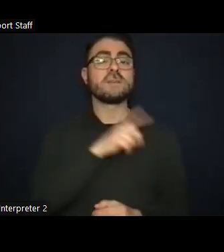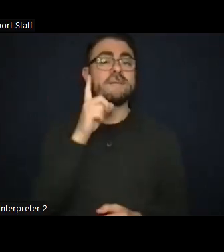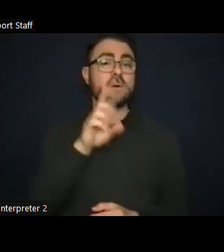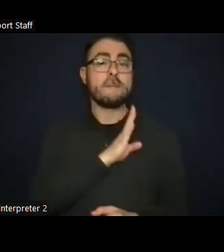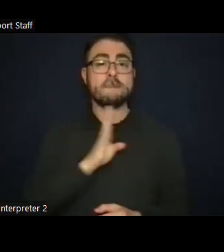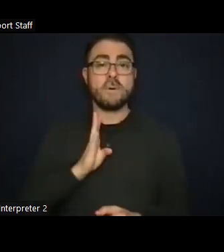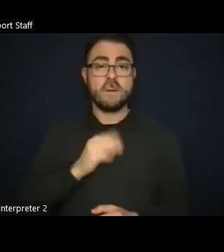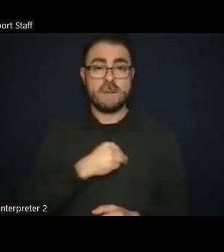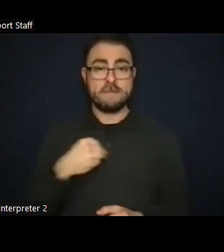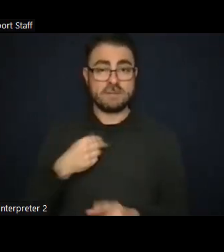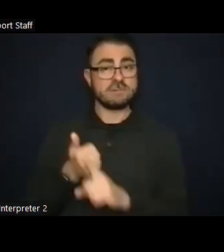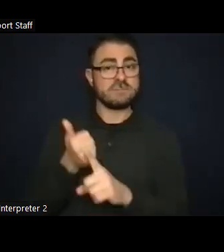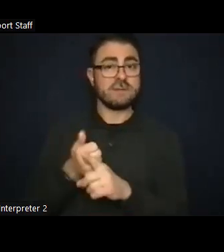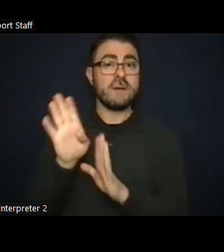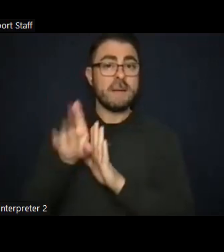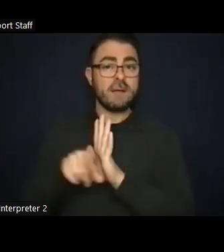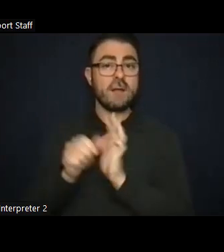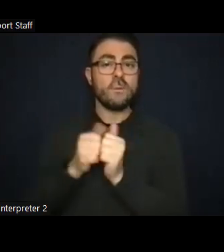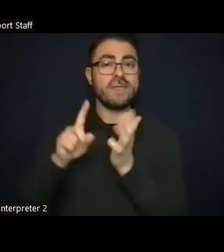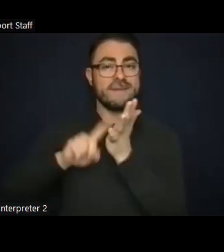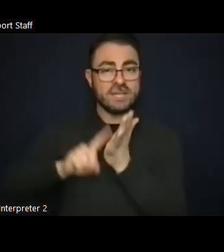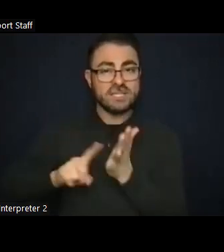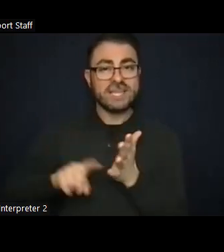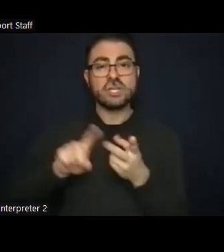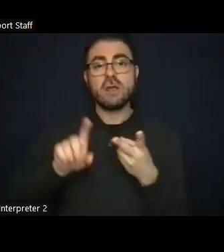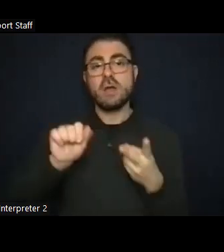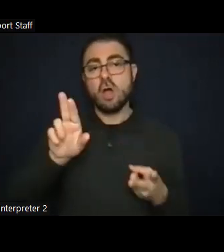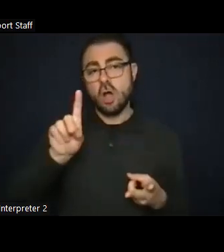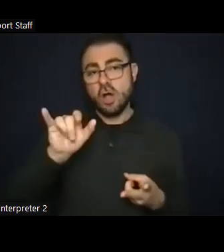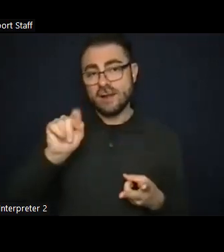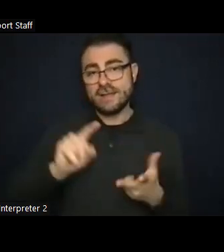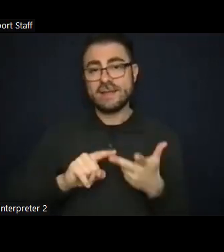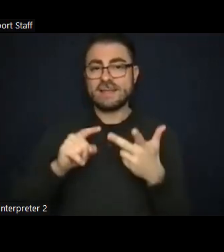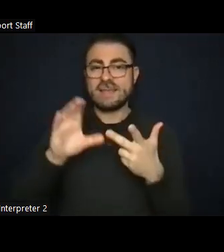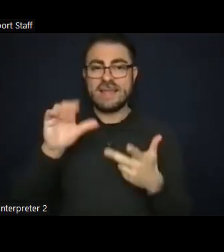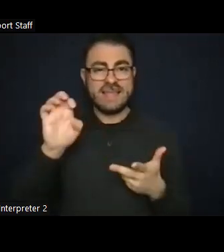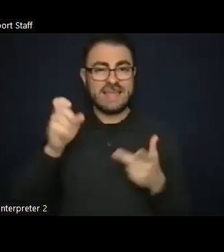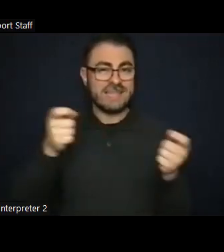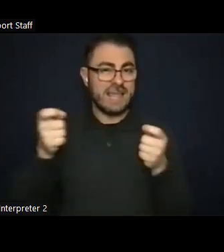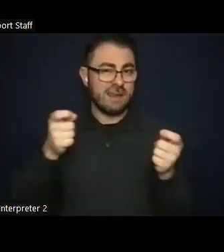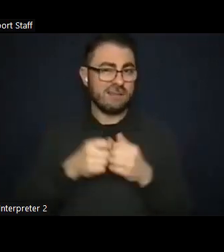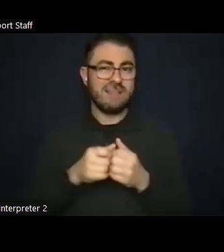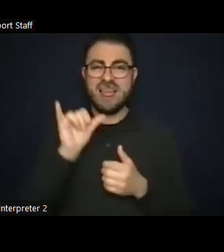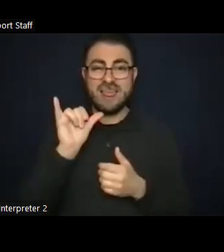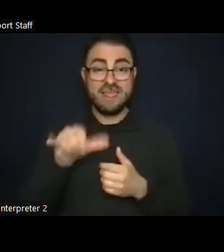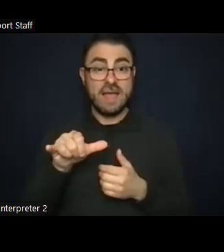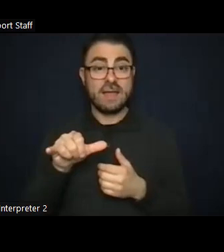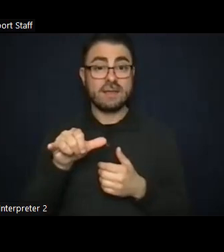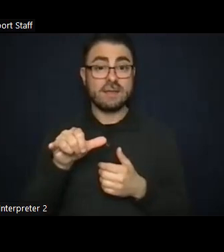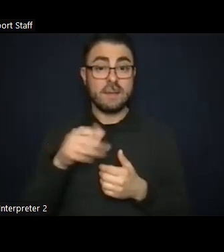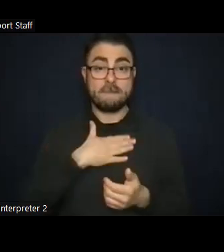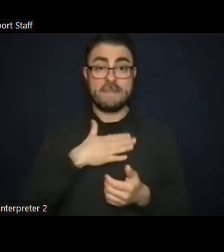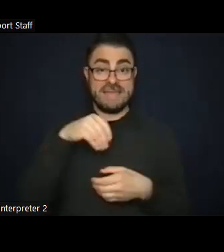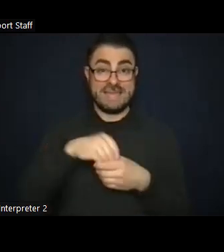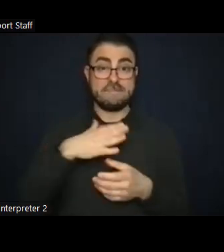have a background in investigations, audits, and case handling or whatever it was, it is not in my write-up.